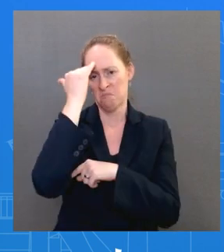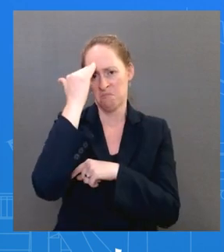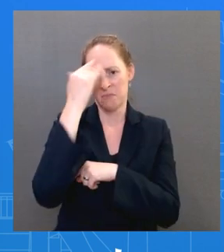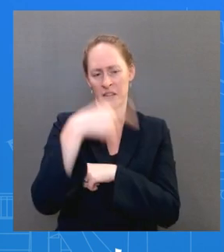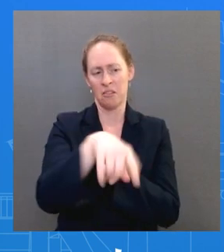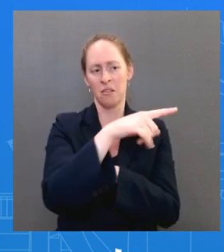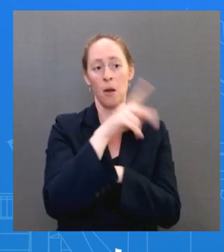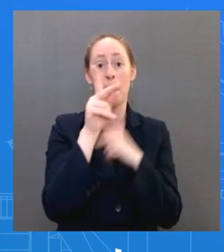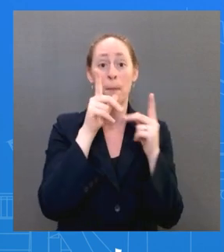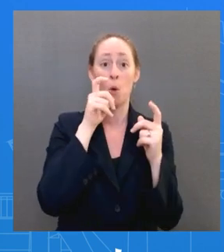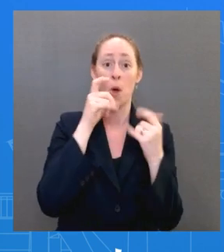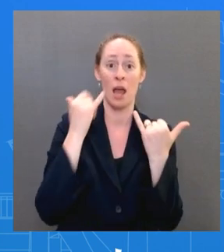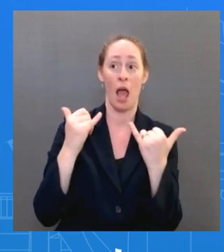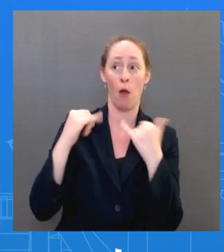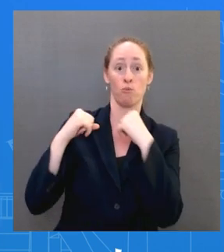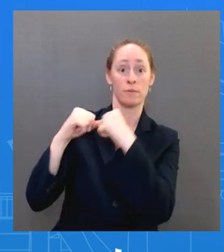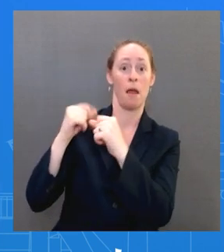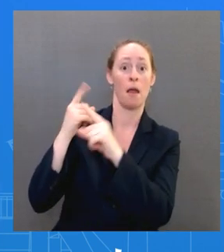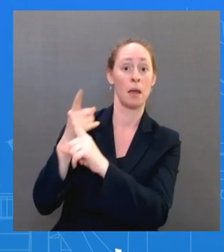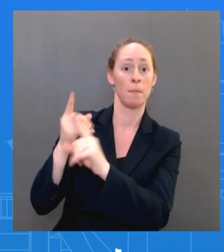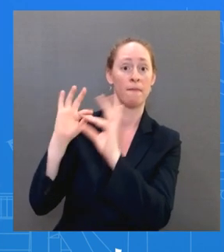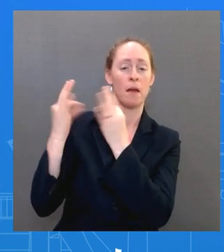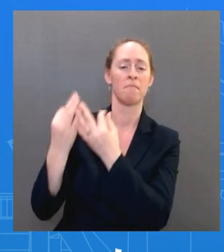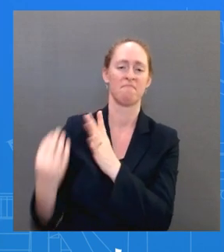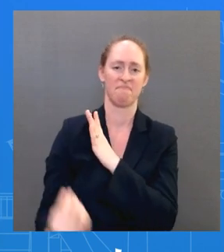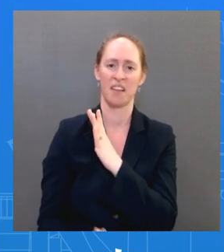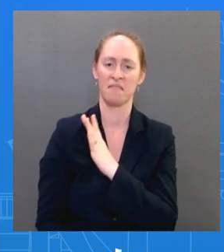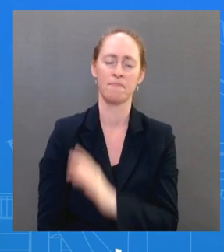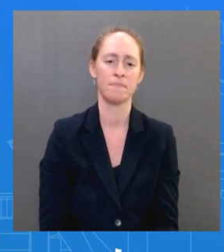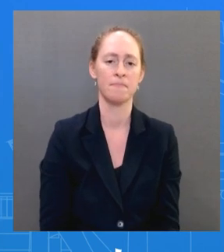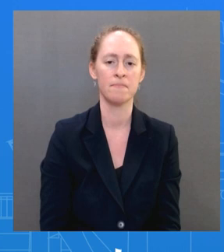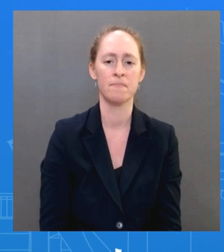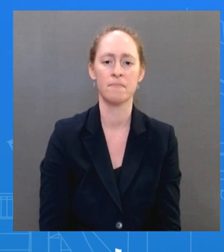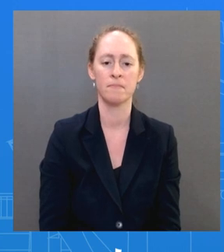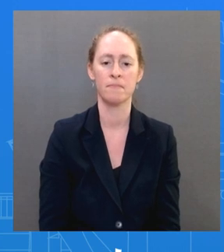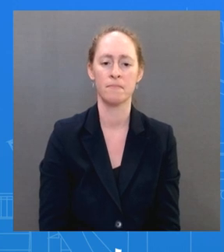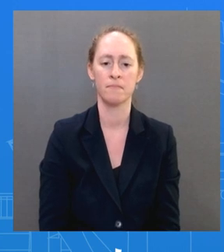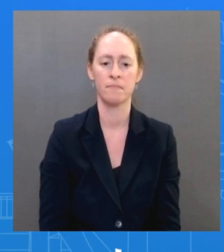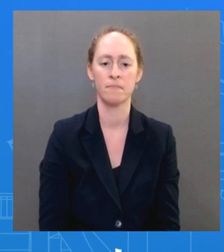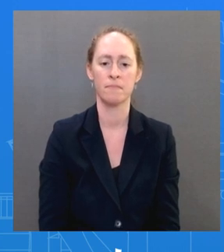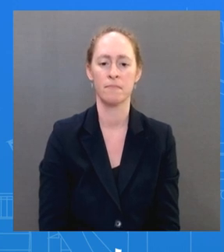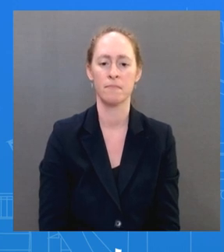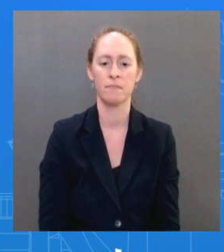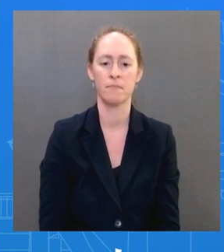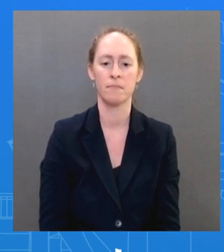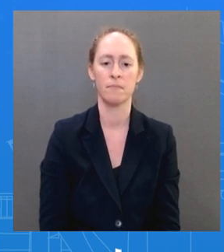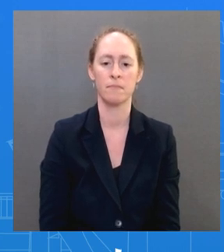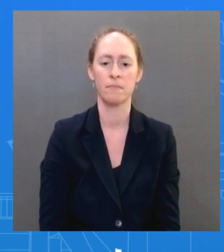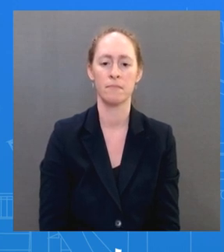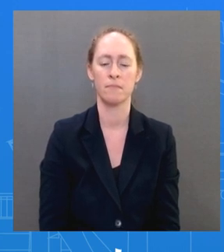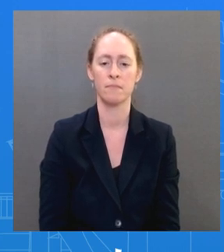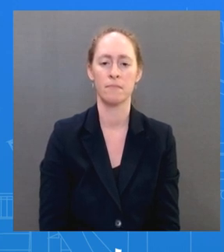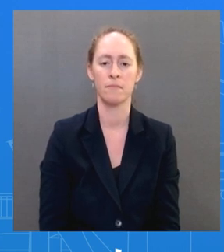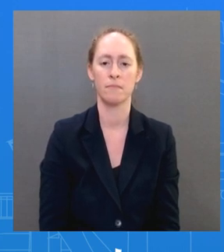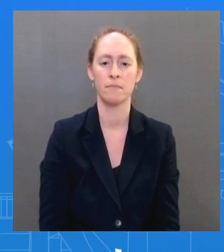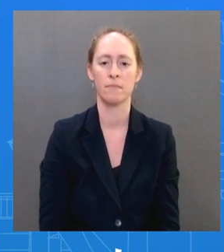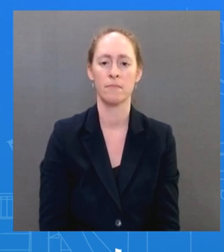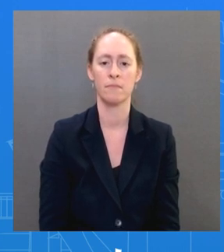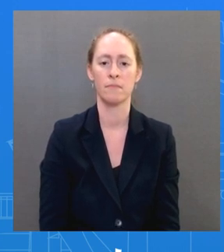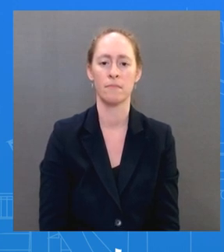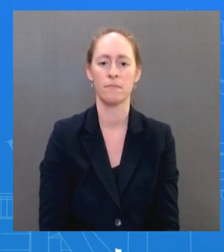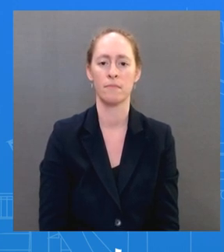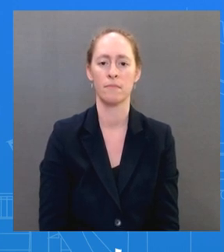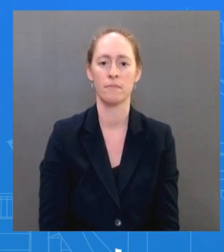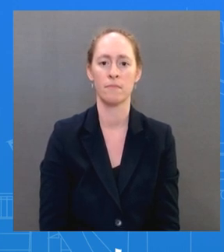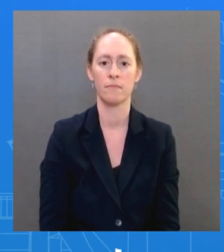You mentioned how the president is feeling better today, but he still sounded a little more hoarse during his remarks. Is that at all any sort